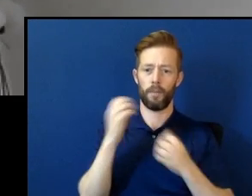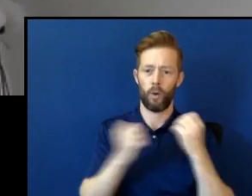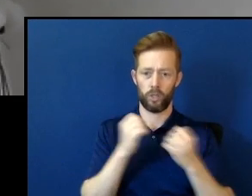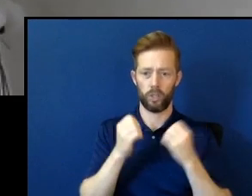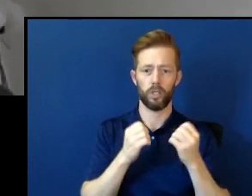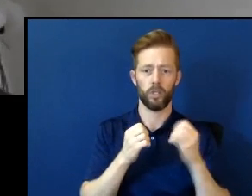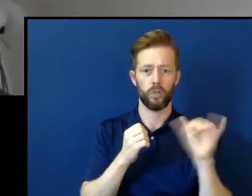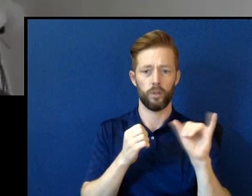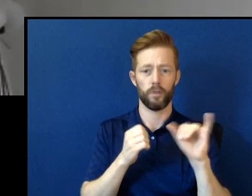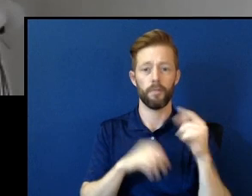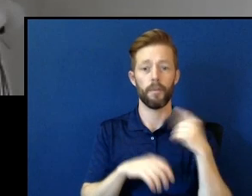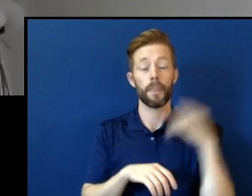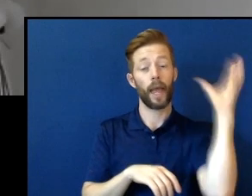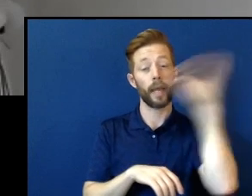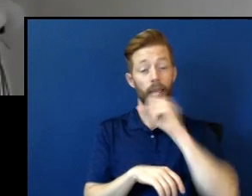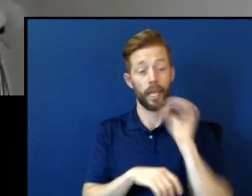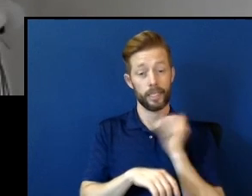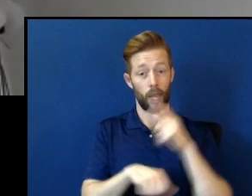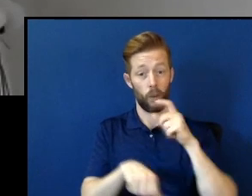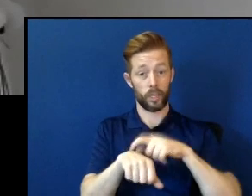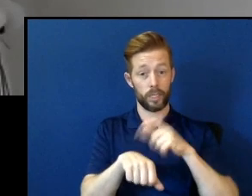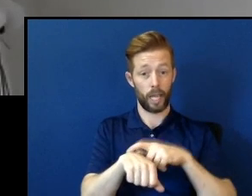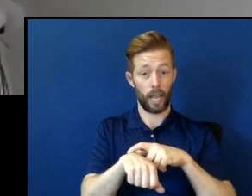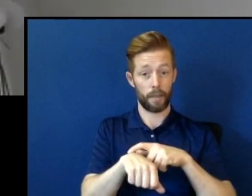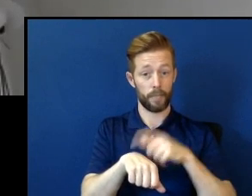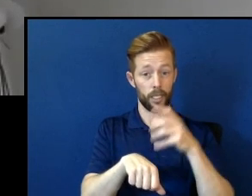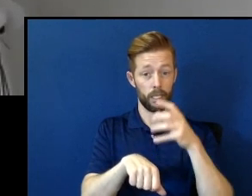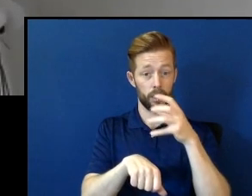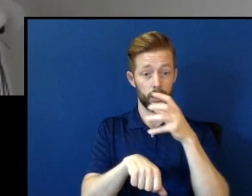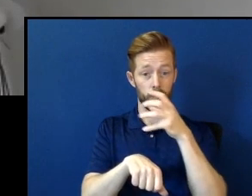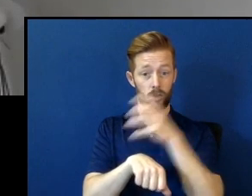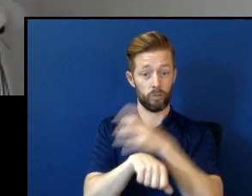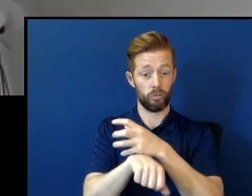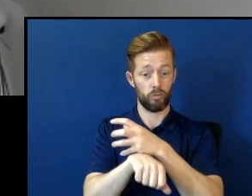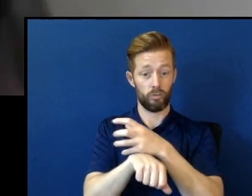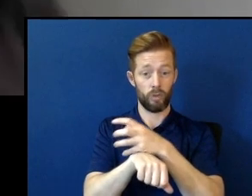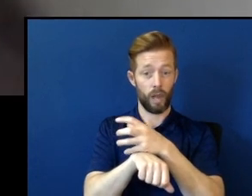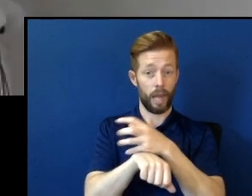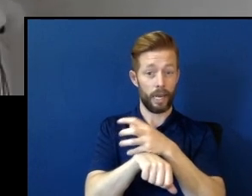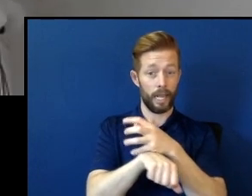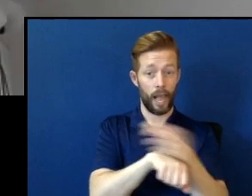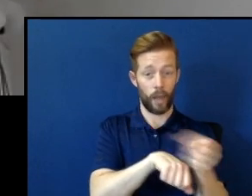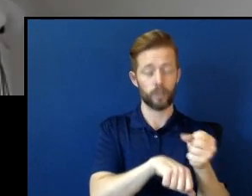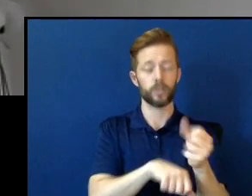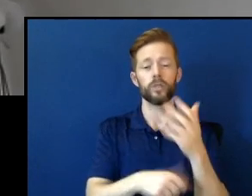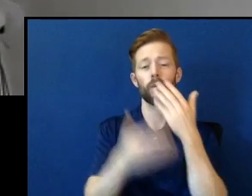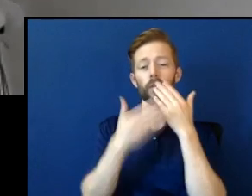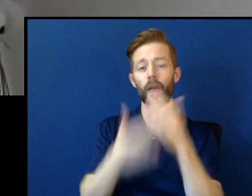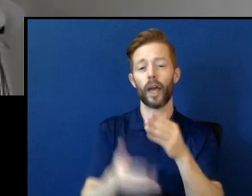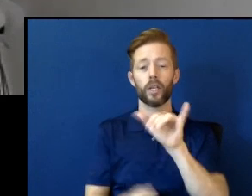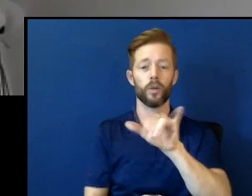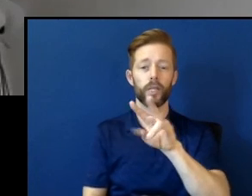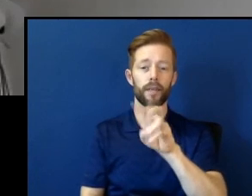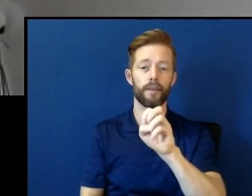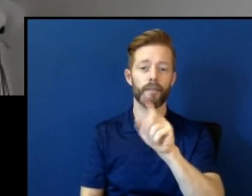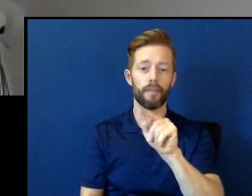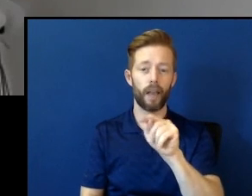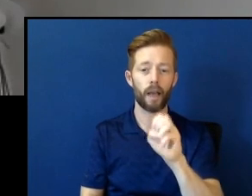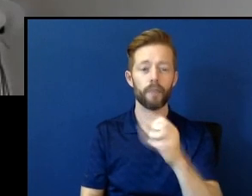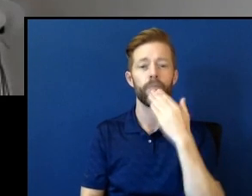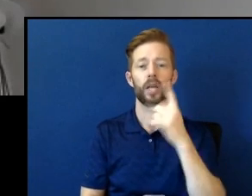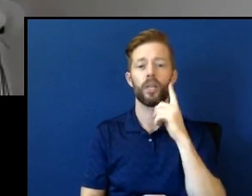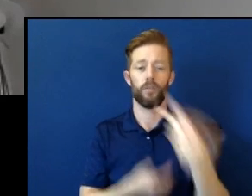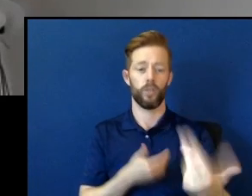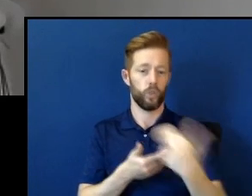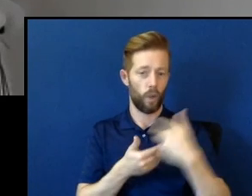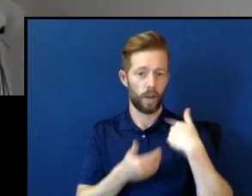skills are really important as well. I guess our time is running off. So thank you,